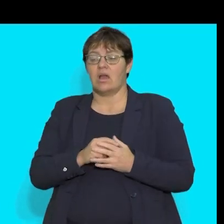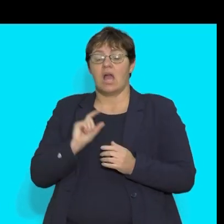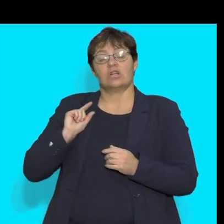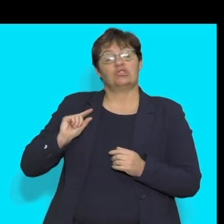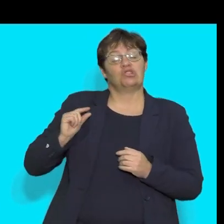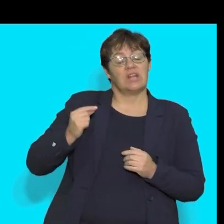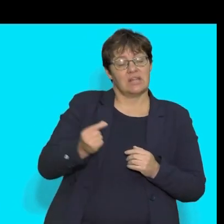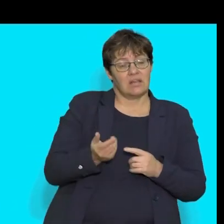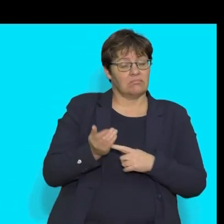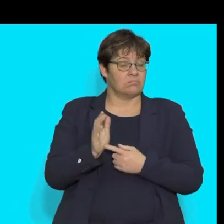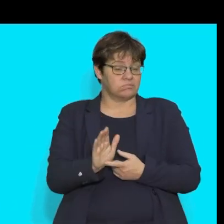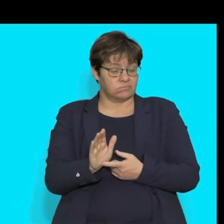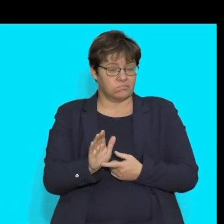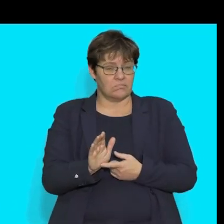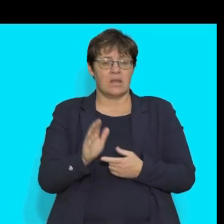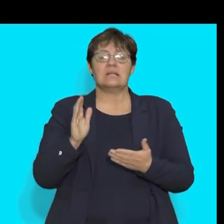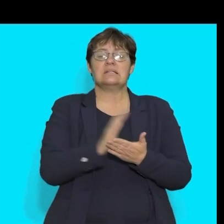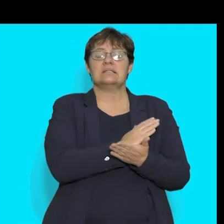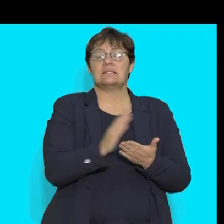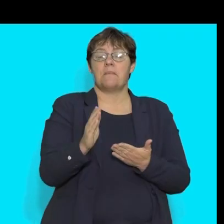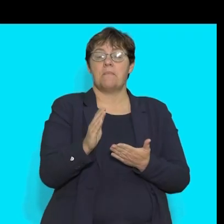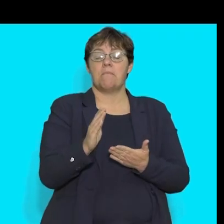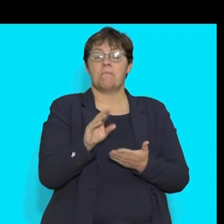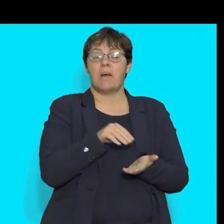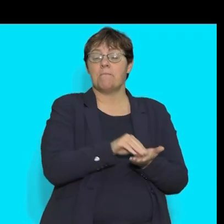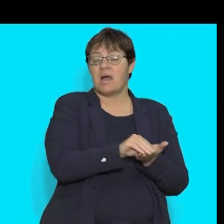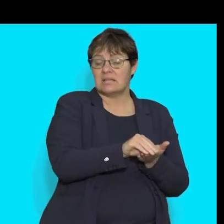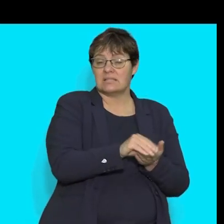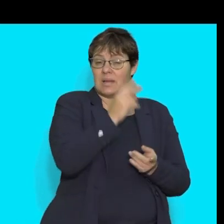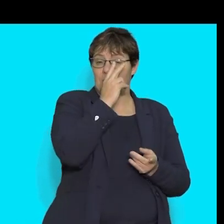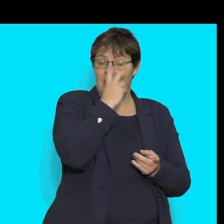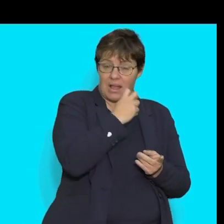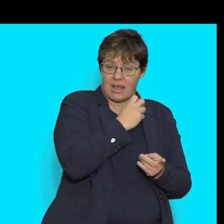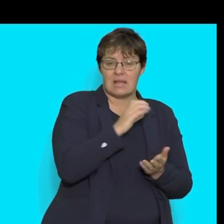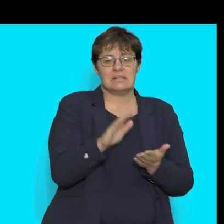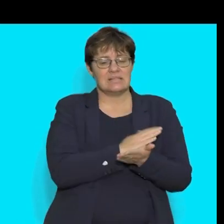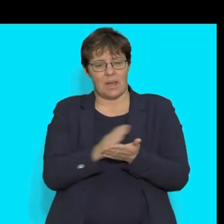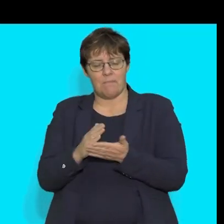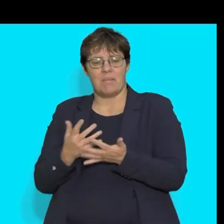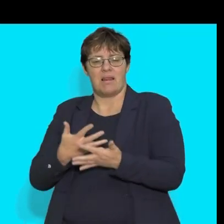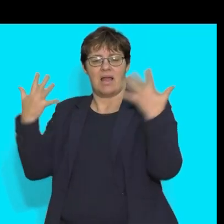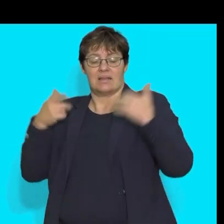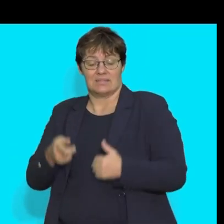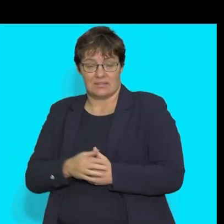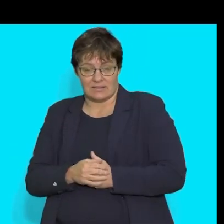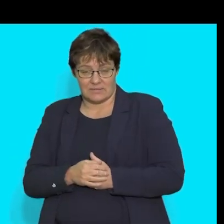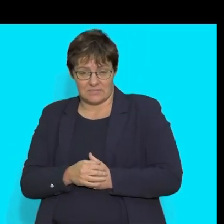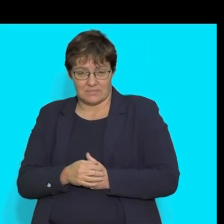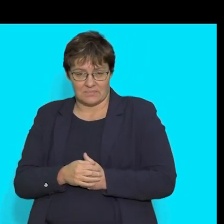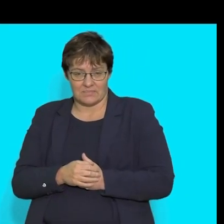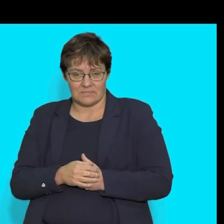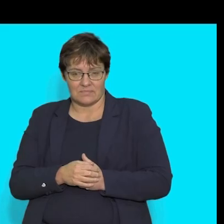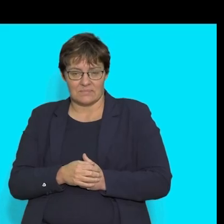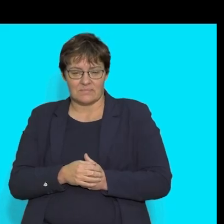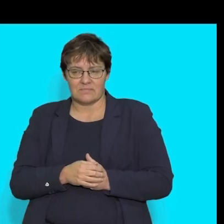variation present, some mice are black and some mice are tan. So in this illustration, we can clearly see